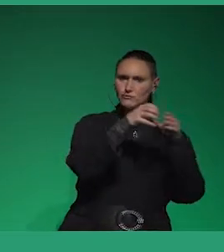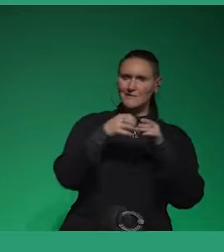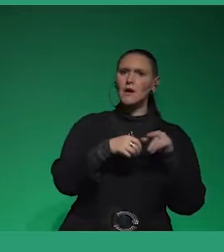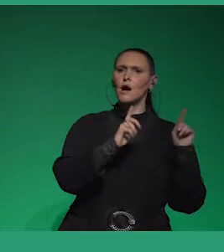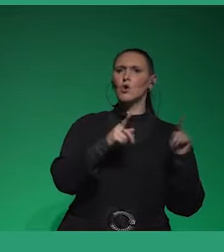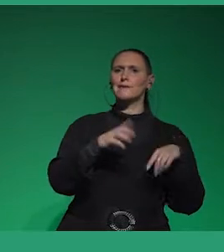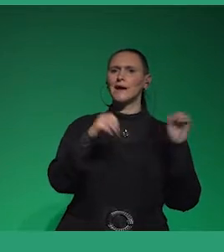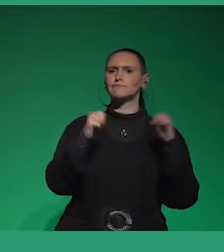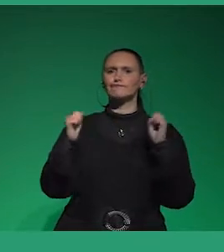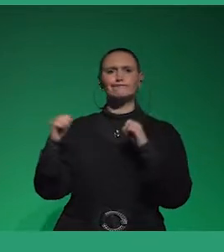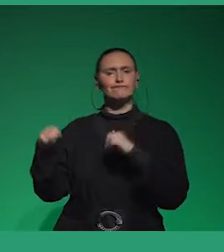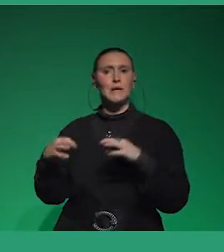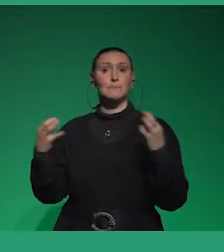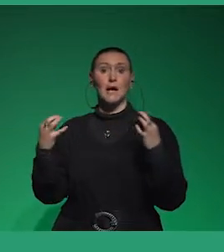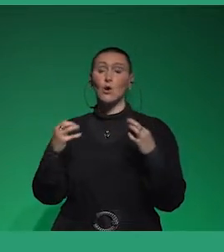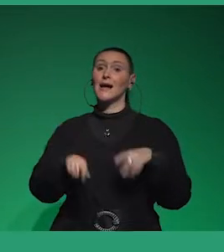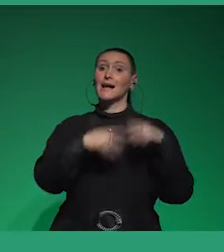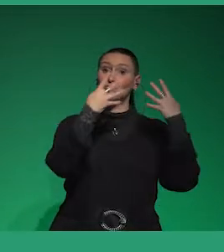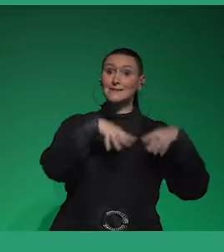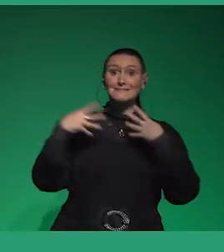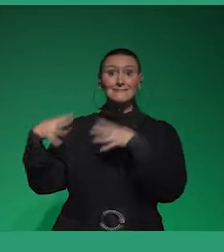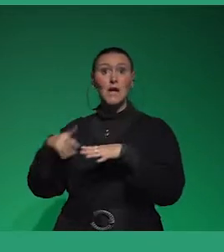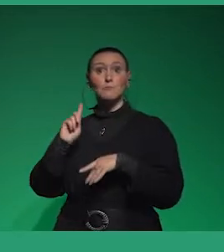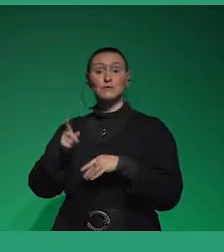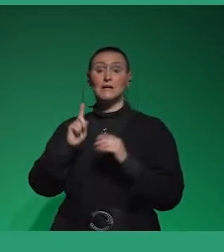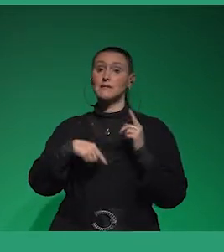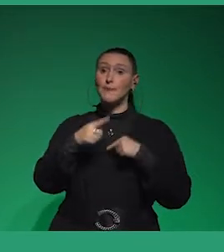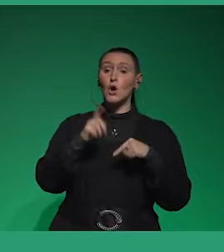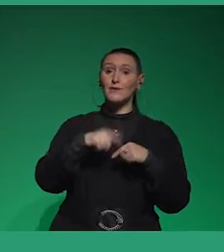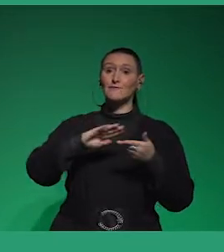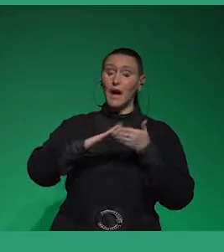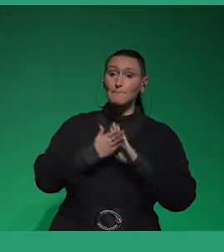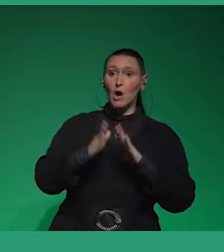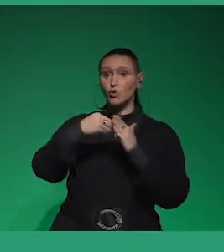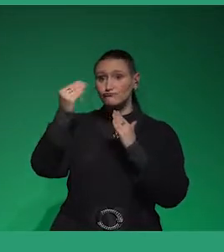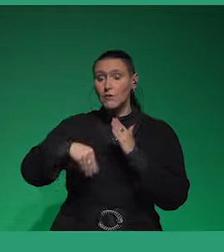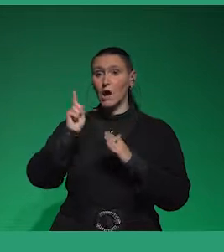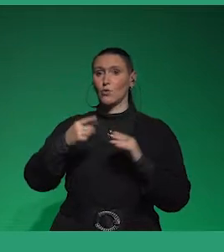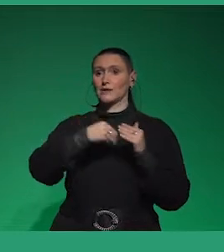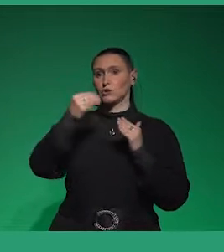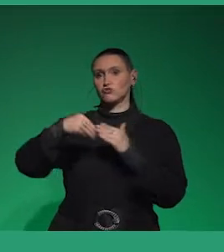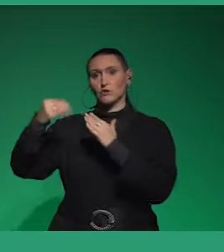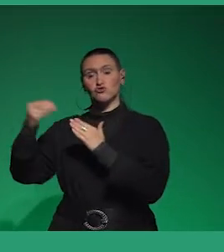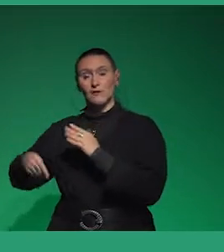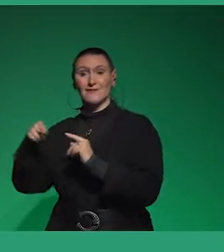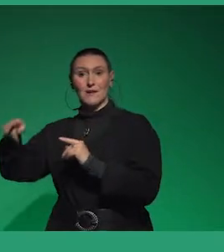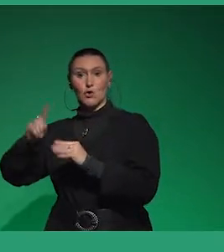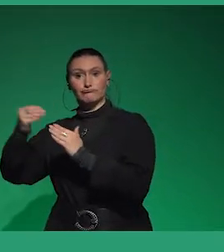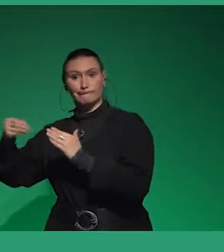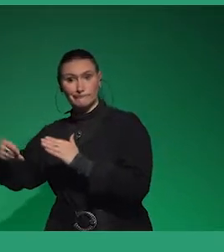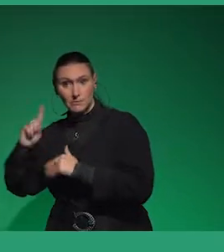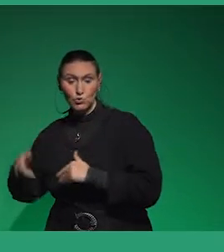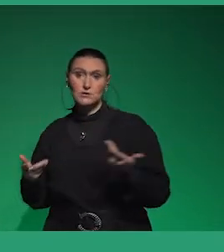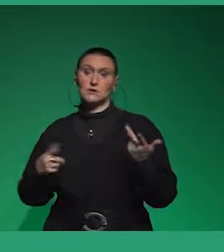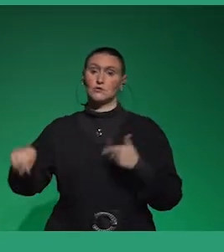So every of the sub-project have signed the counterpart agreement. We are one of the very successful project, I would